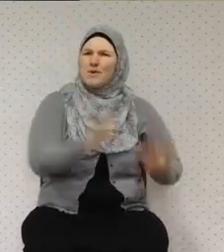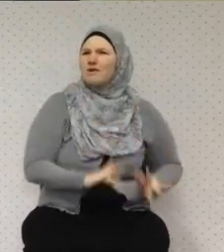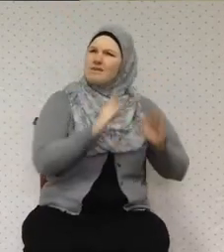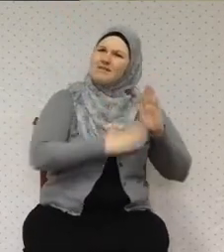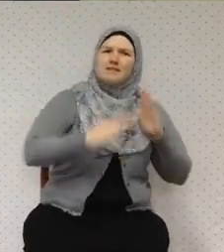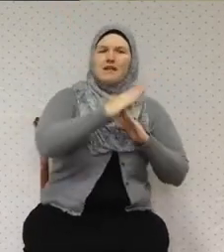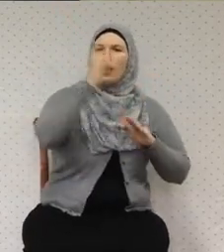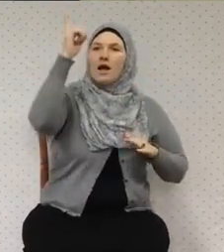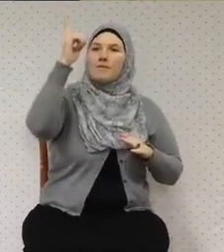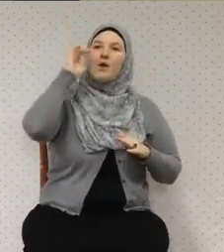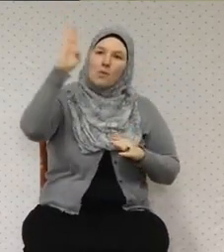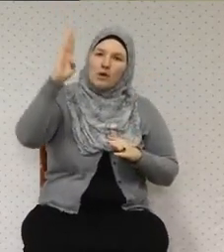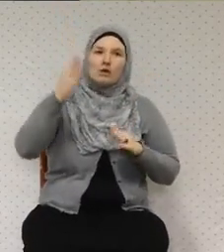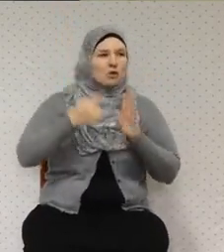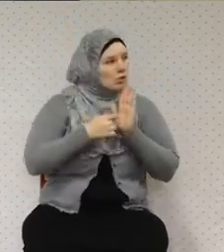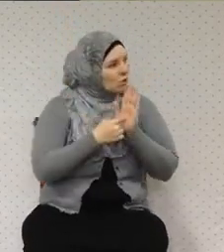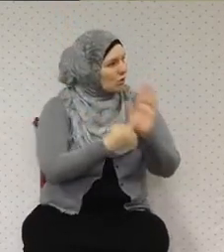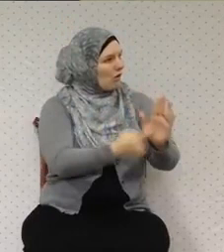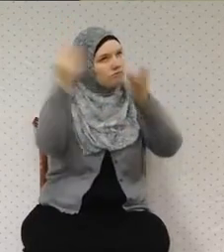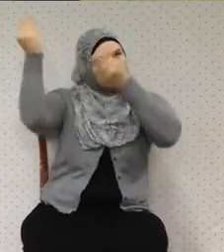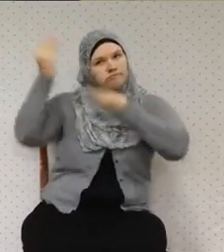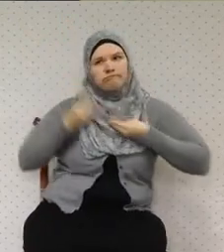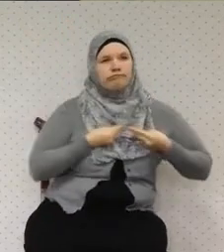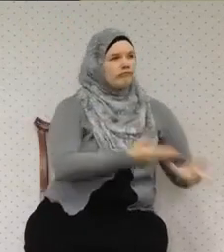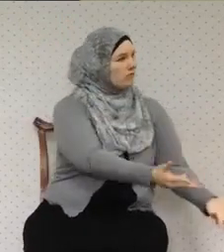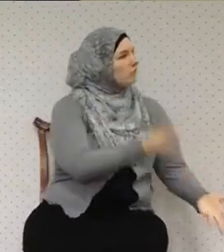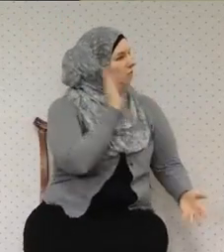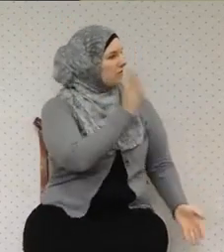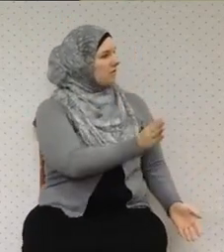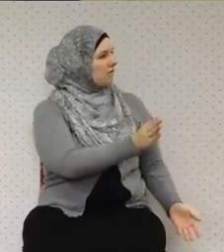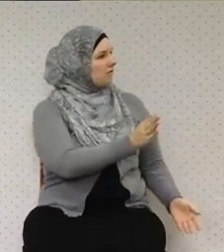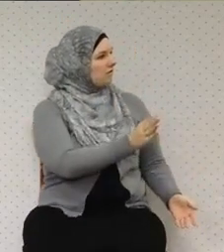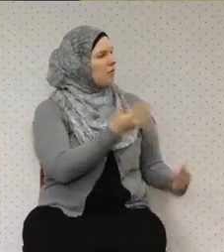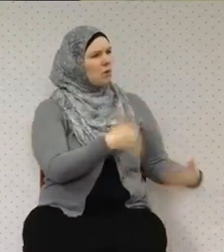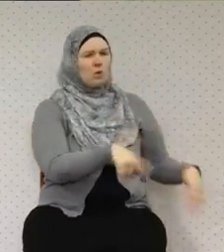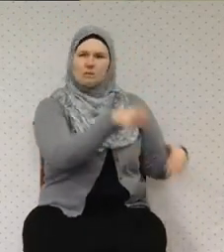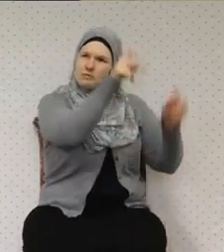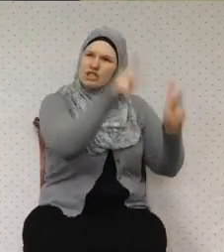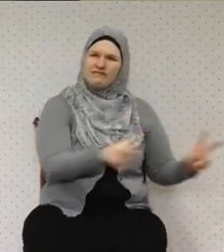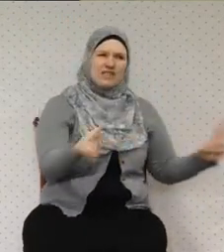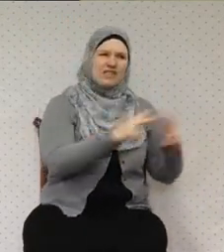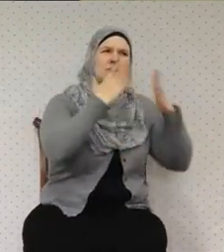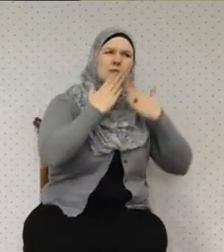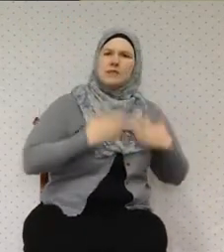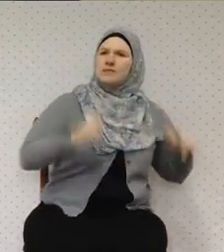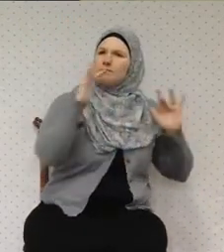merciful, it will show in how merciful you have become. How much merciful are